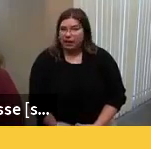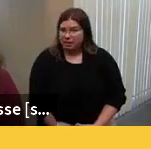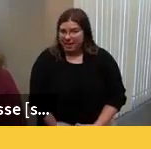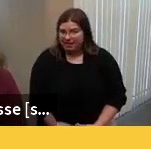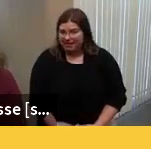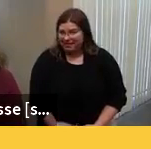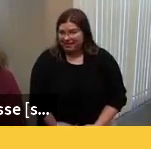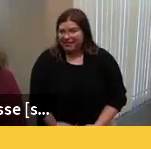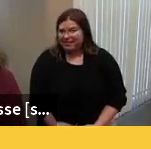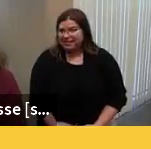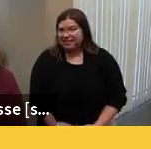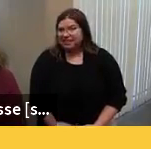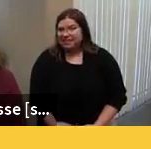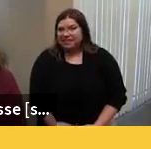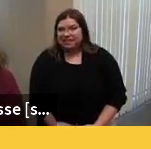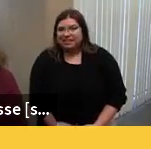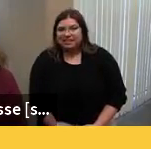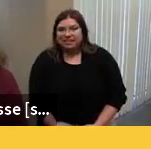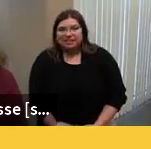supportive alumni.